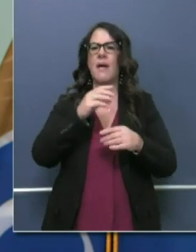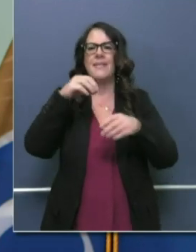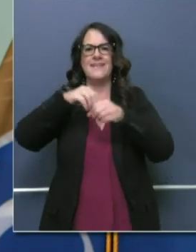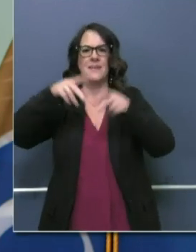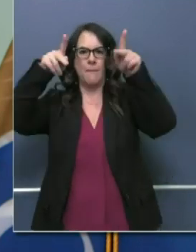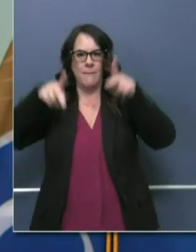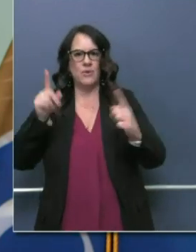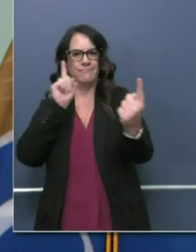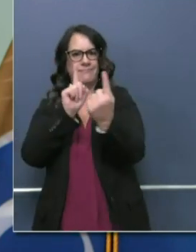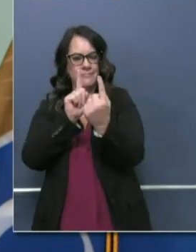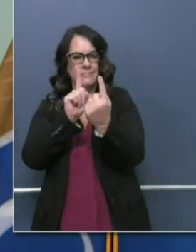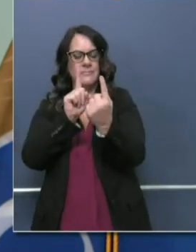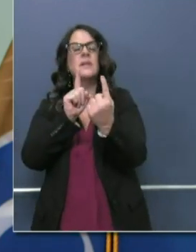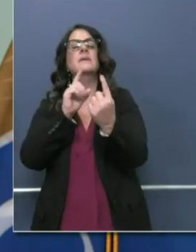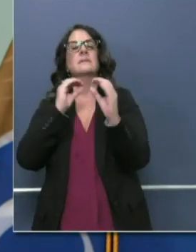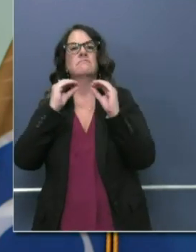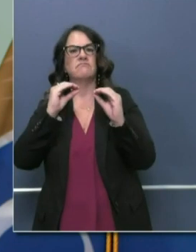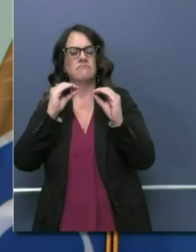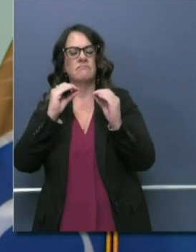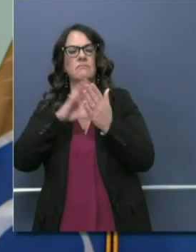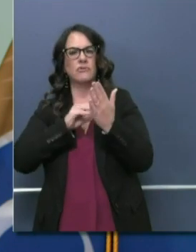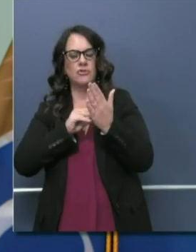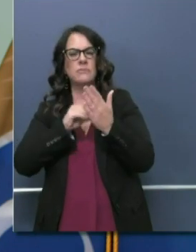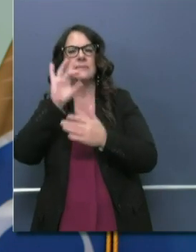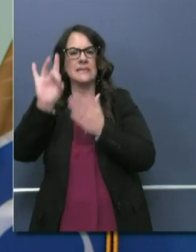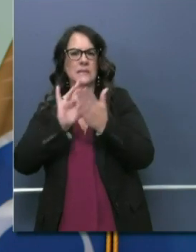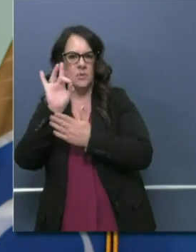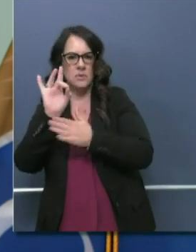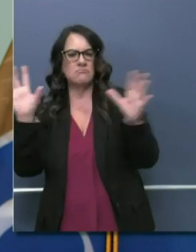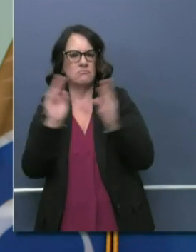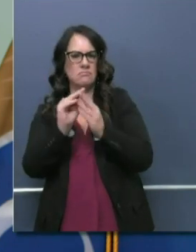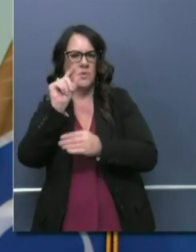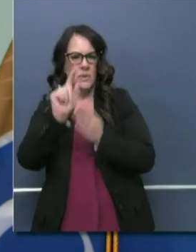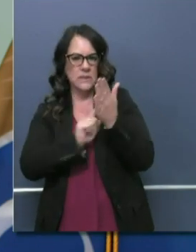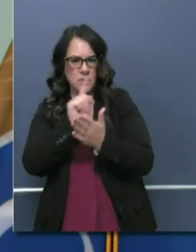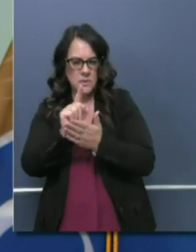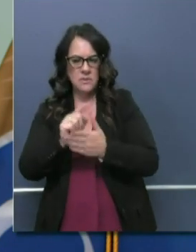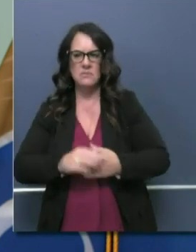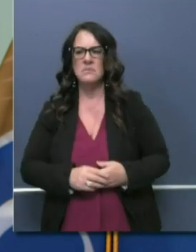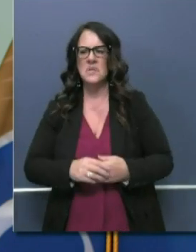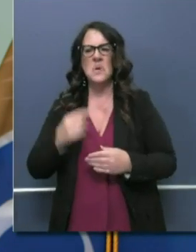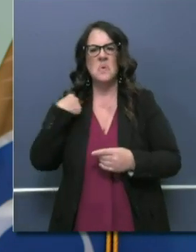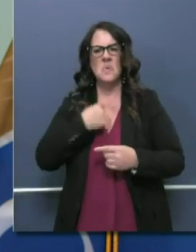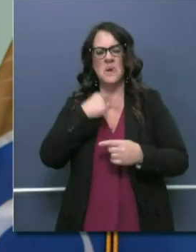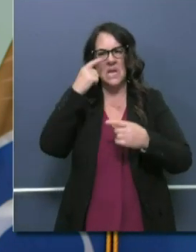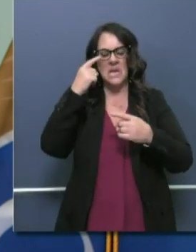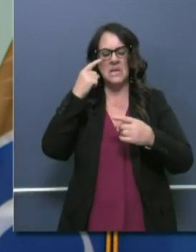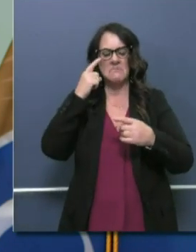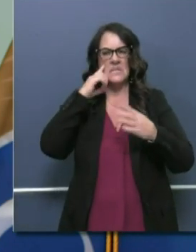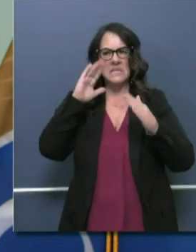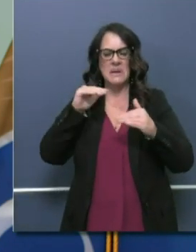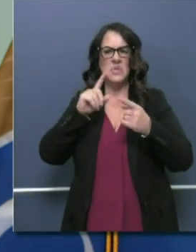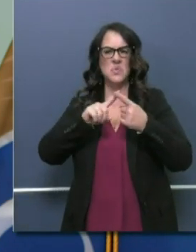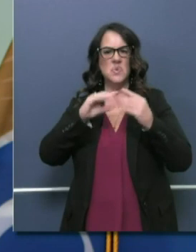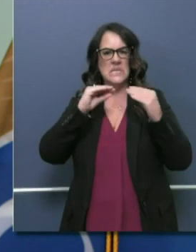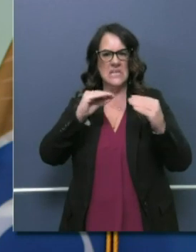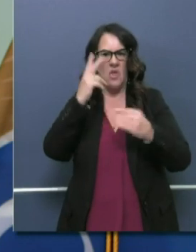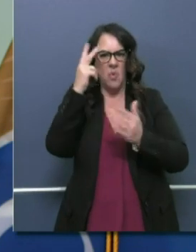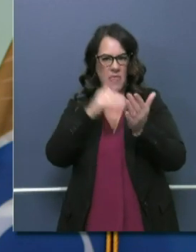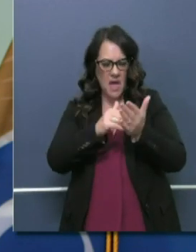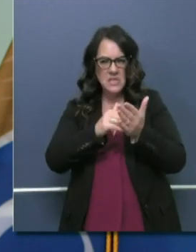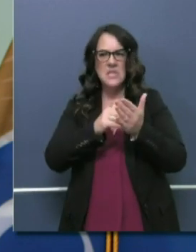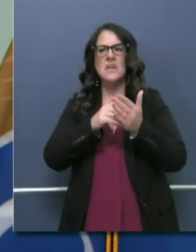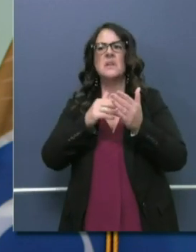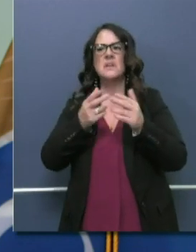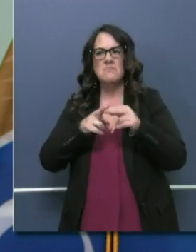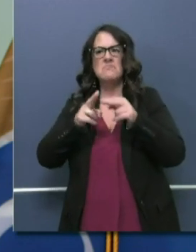person. The ability to scale this is about 3,000 per week, and the first phase goal is about